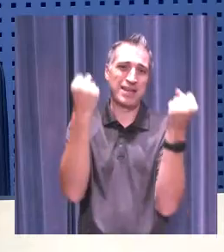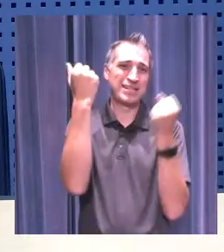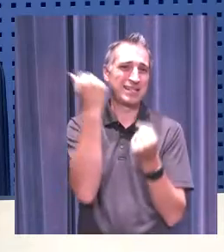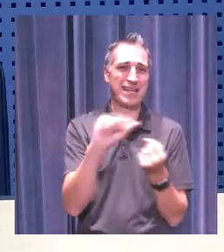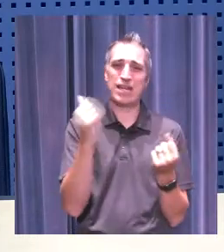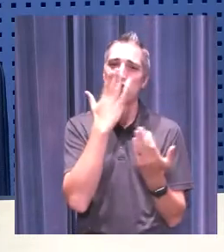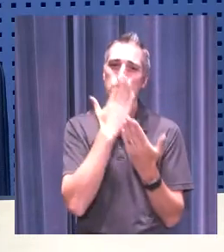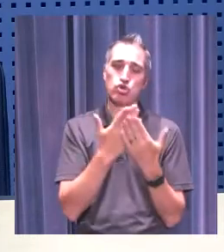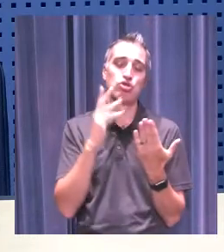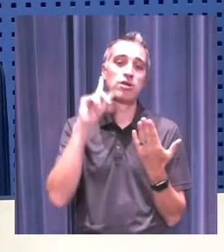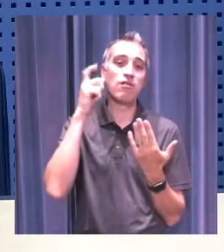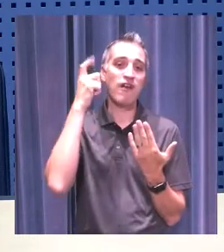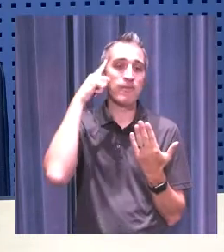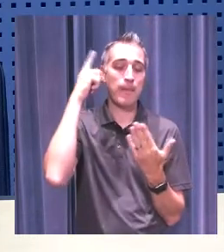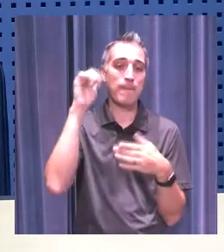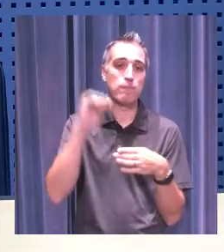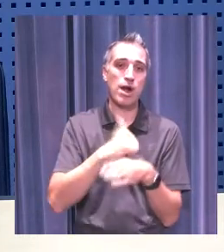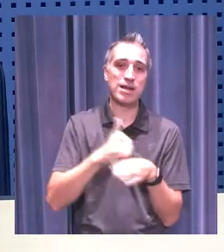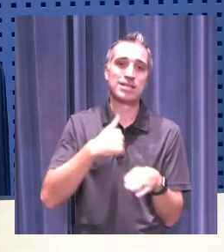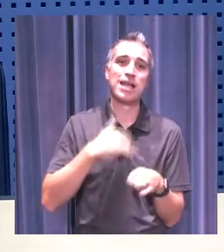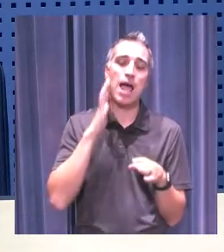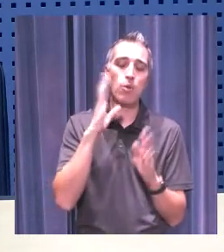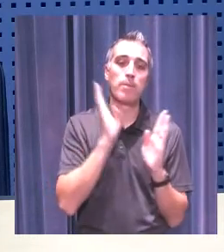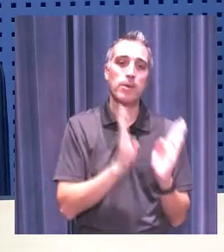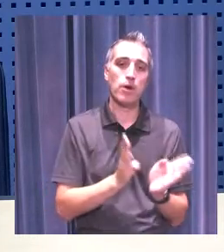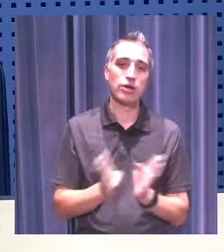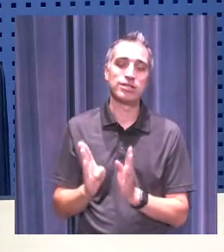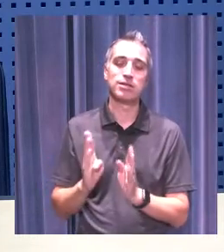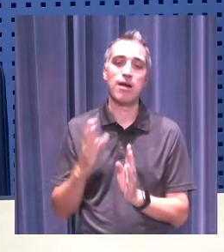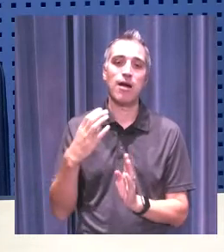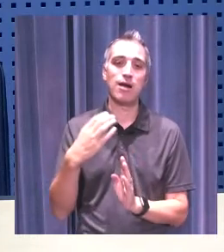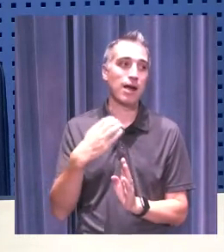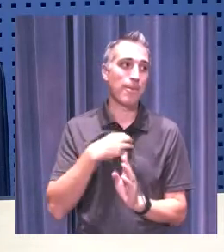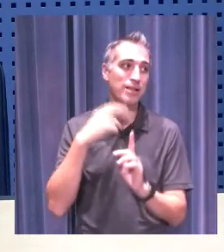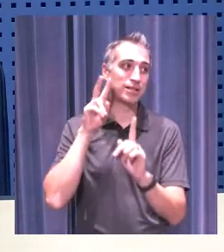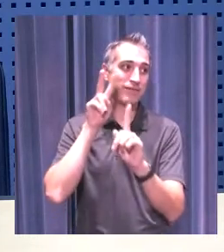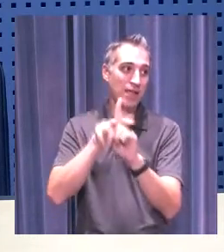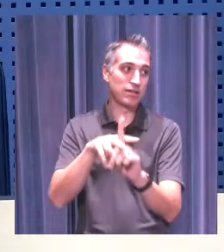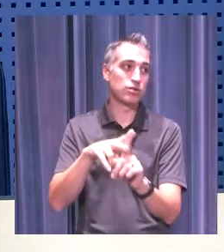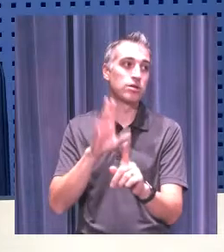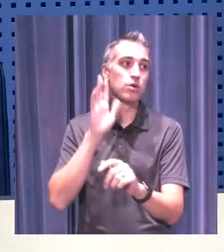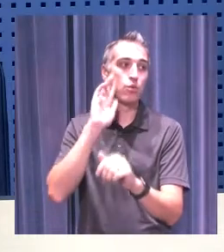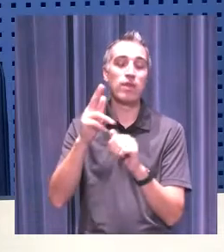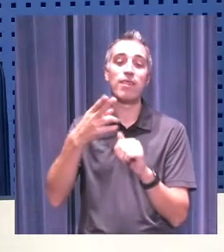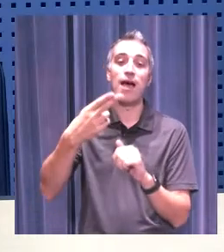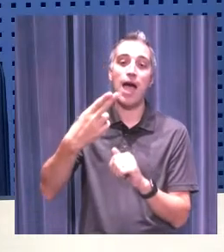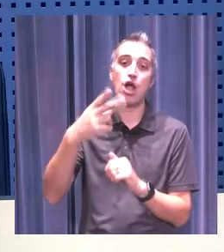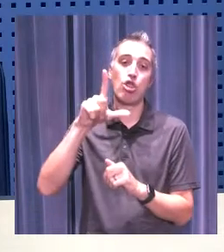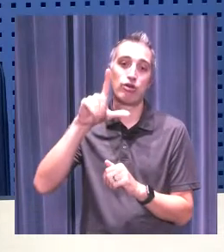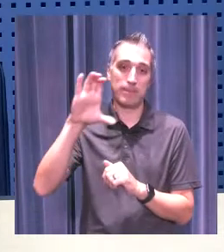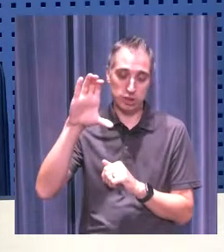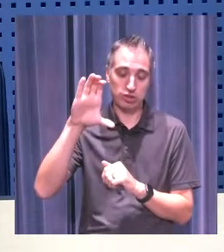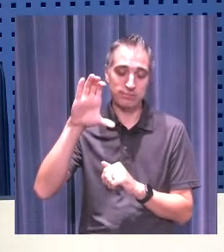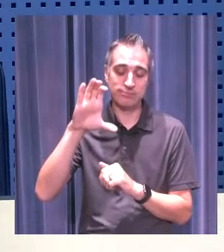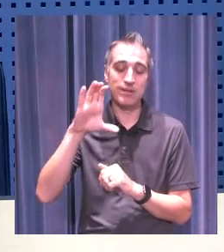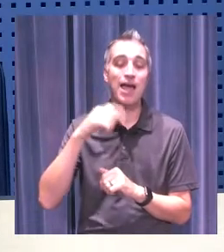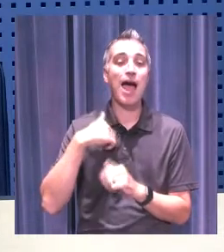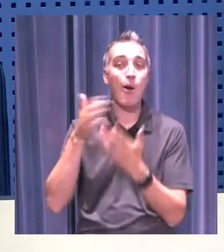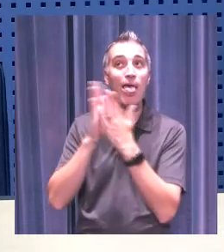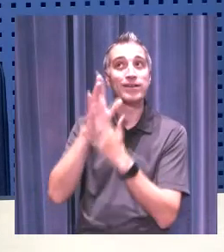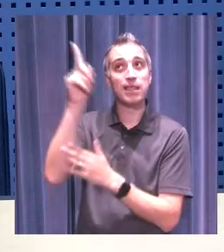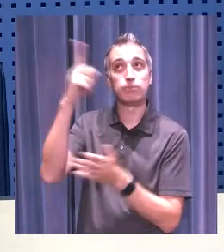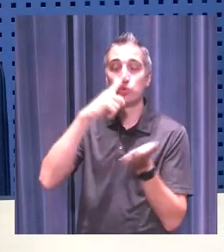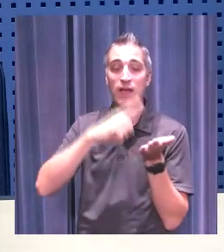good government practice, I will be preparing a complaint I will be filing with the Higher Learning Commission. I will ask them